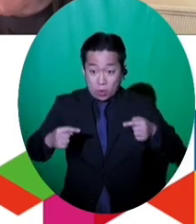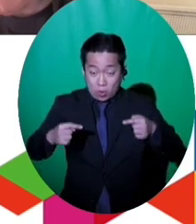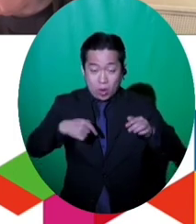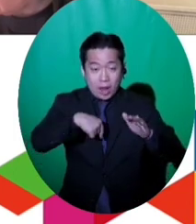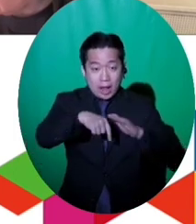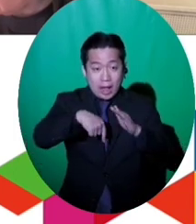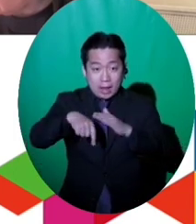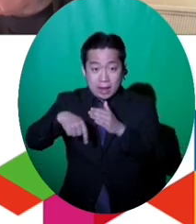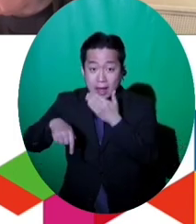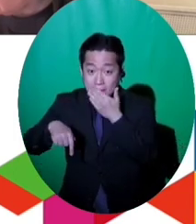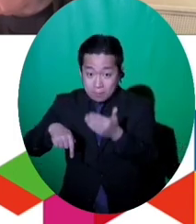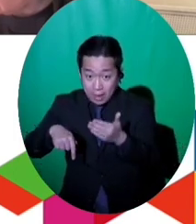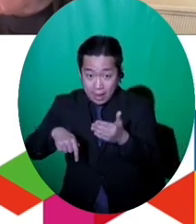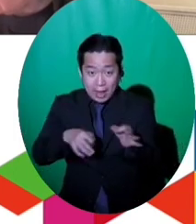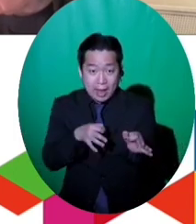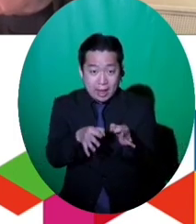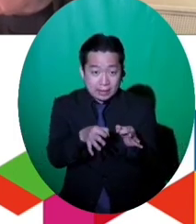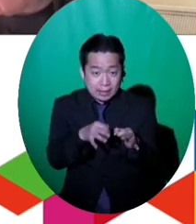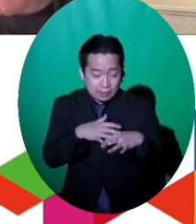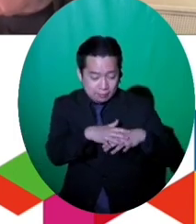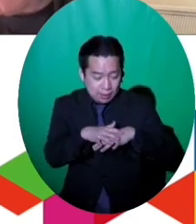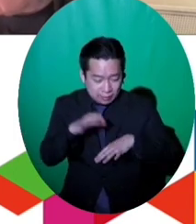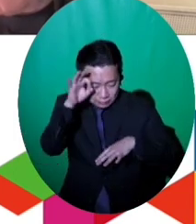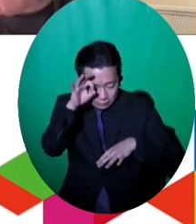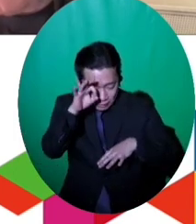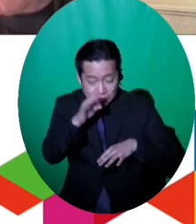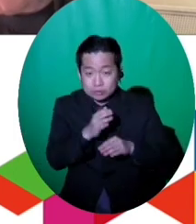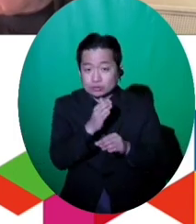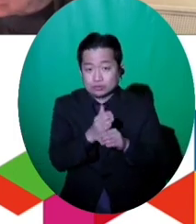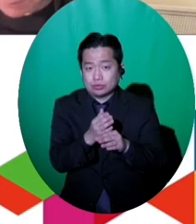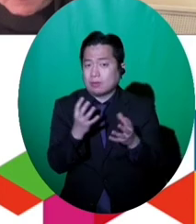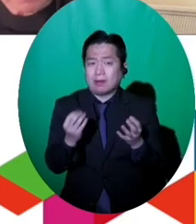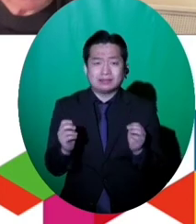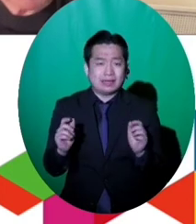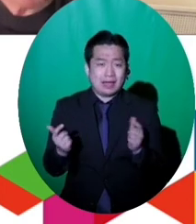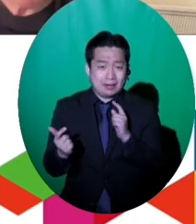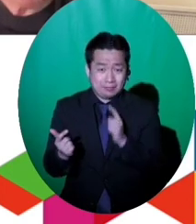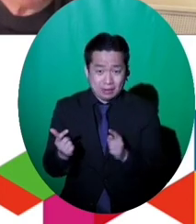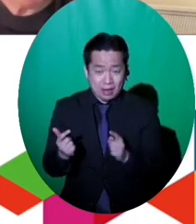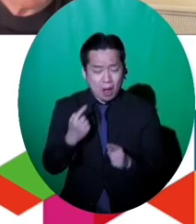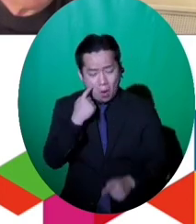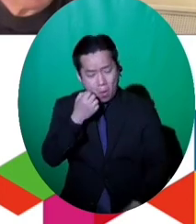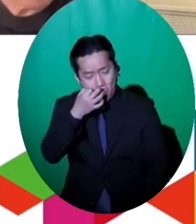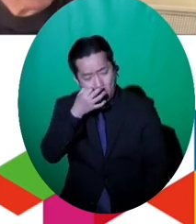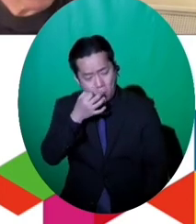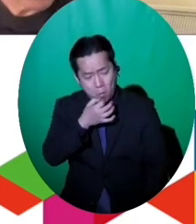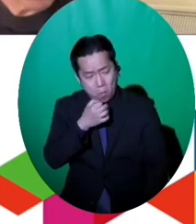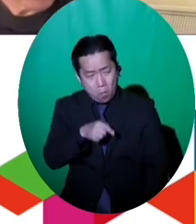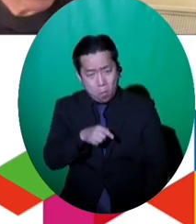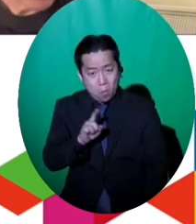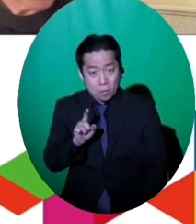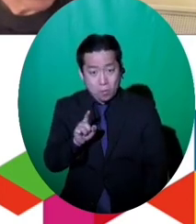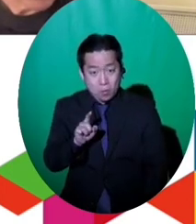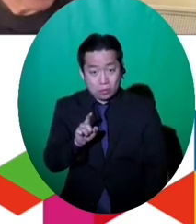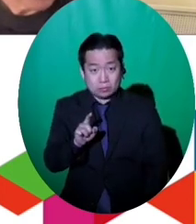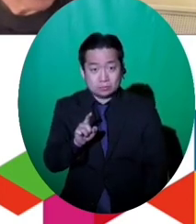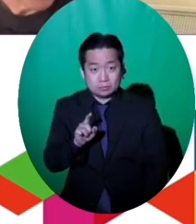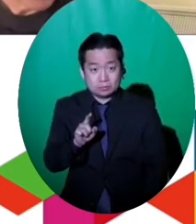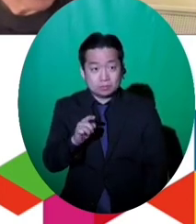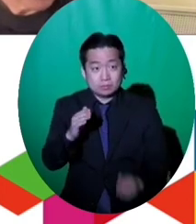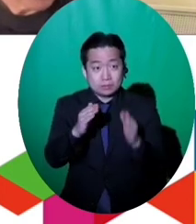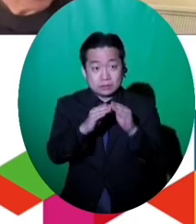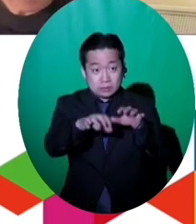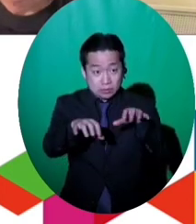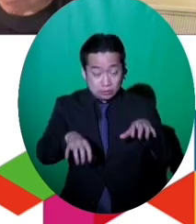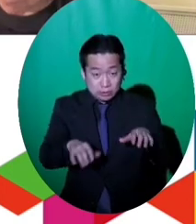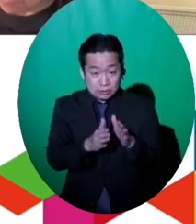And I think that's a form of care of, mm-hmm. you know, making spaces more accessible and including more diverse bodies mm-hmm.